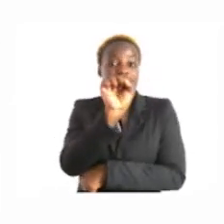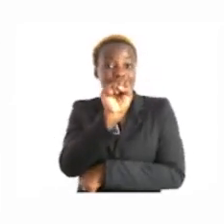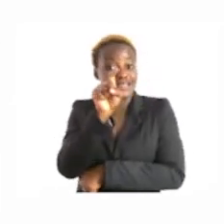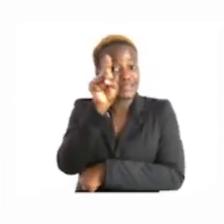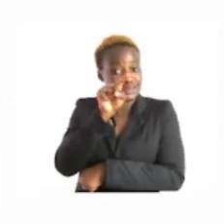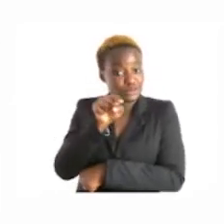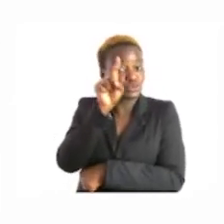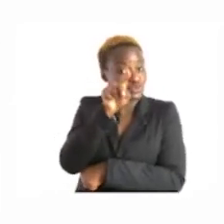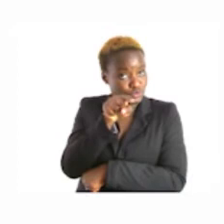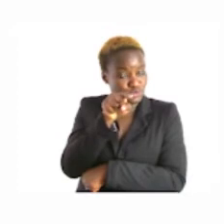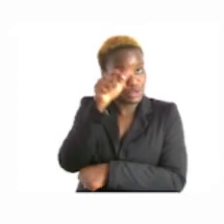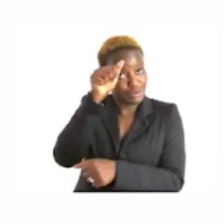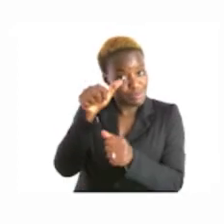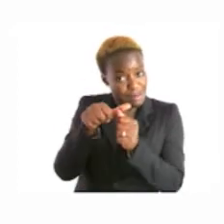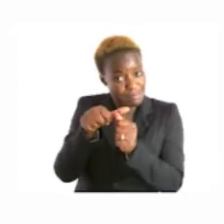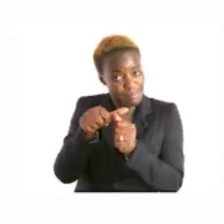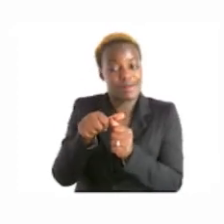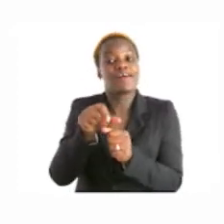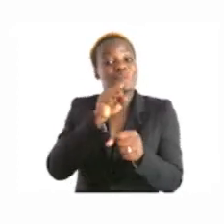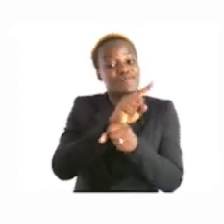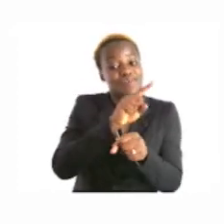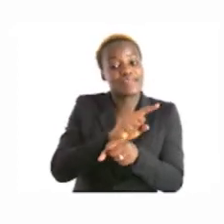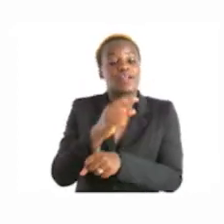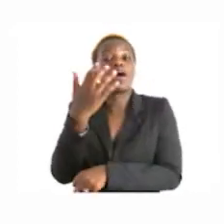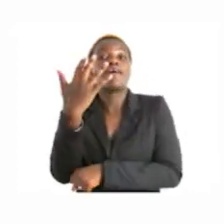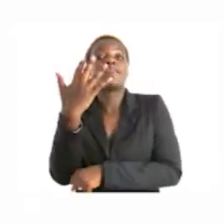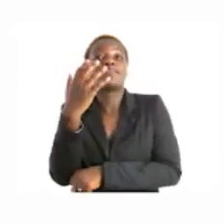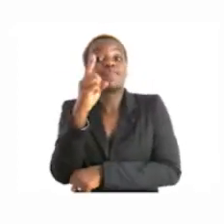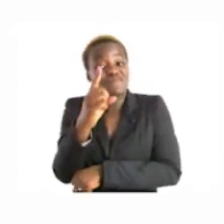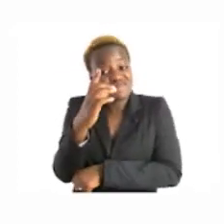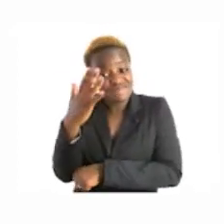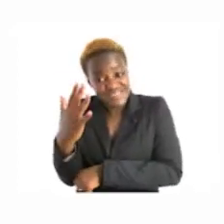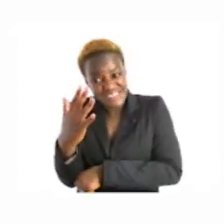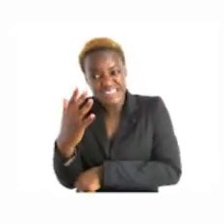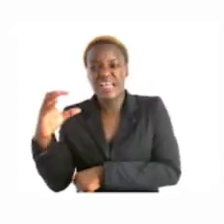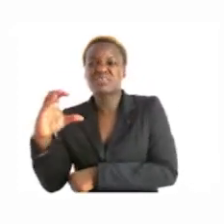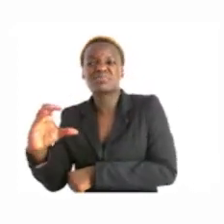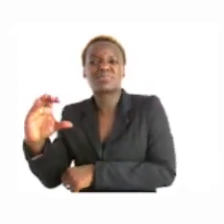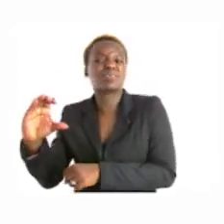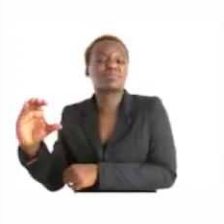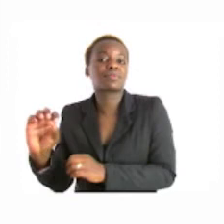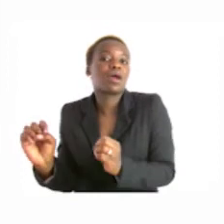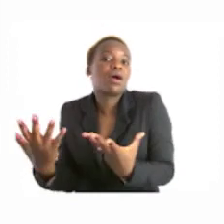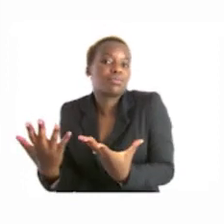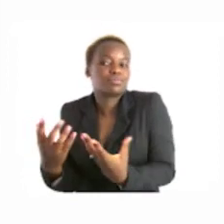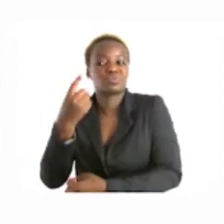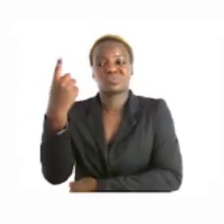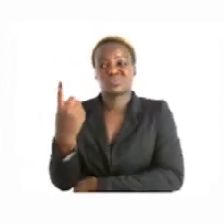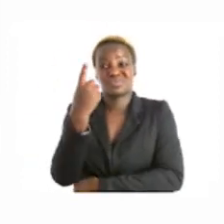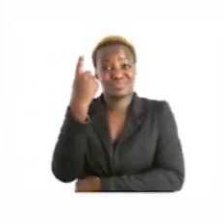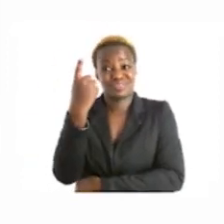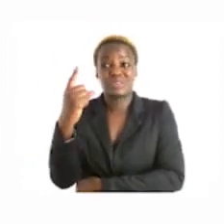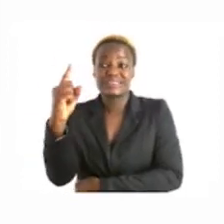cent there. How many cents do we have? You only have 1 cent, which is equals to 10 cents.